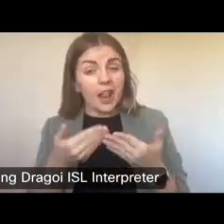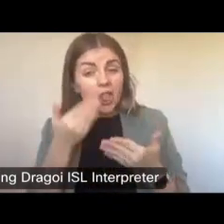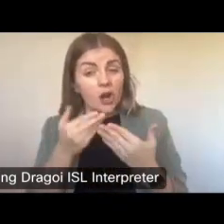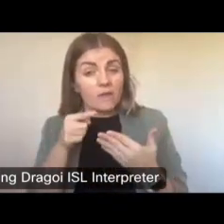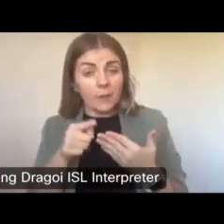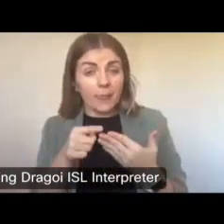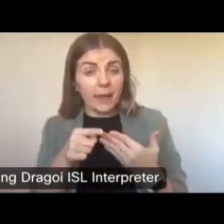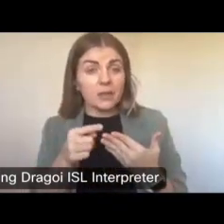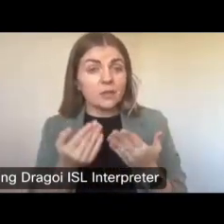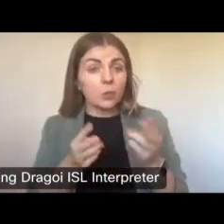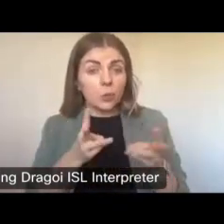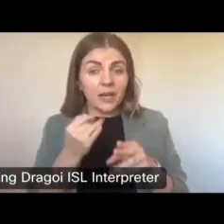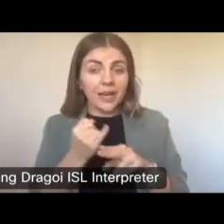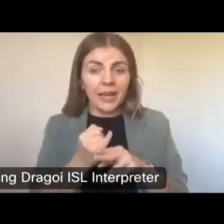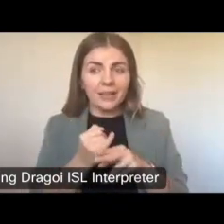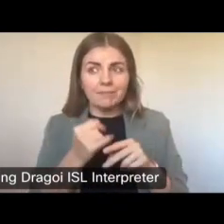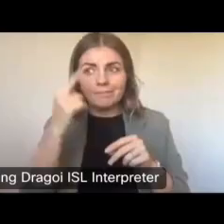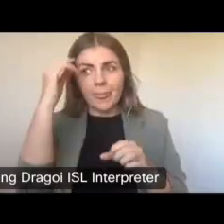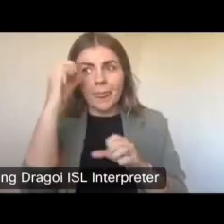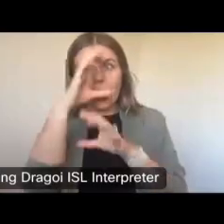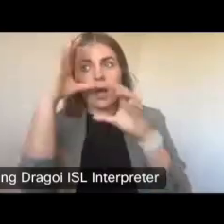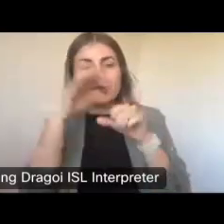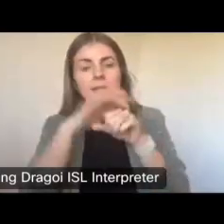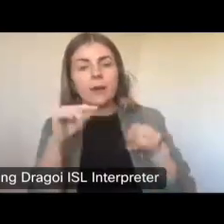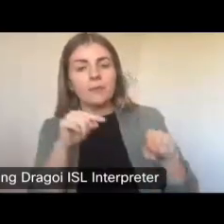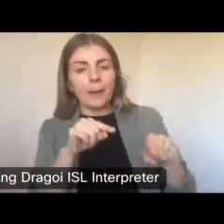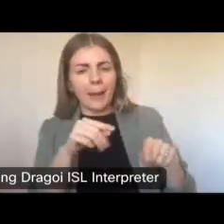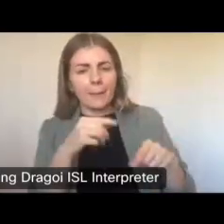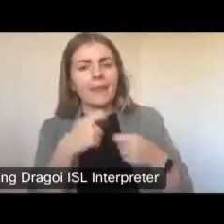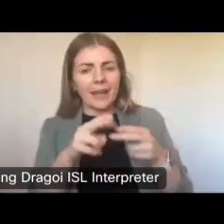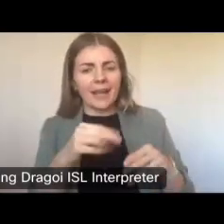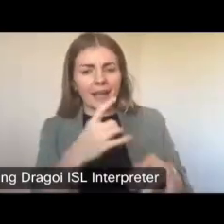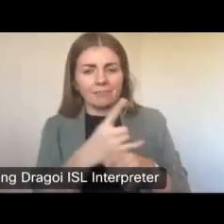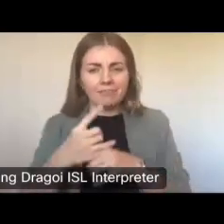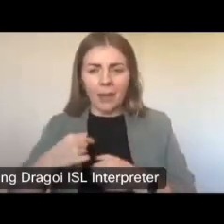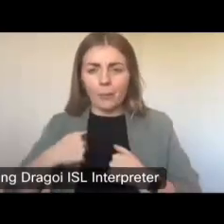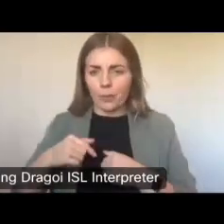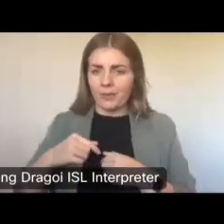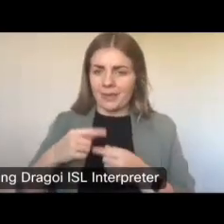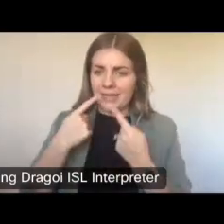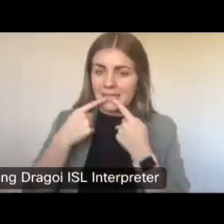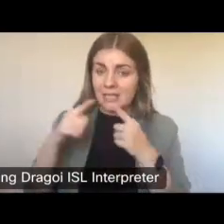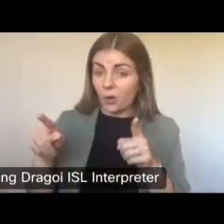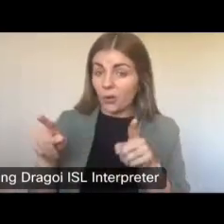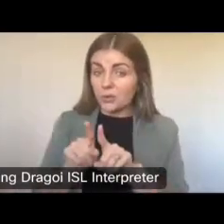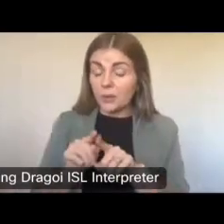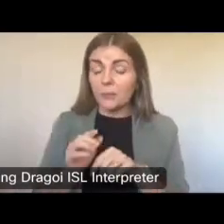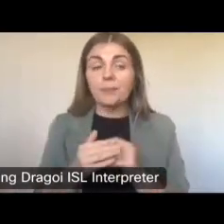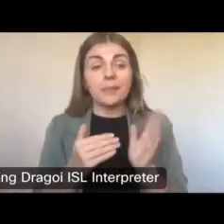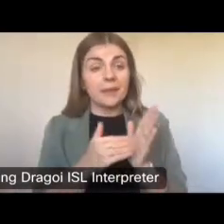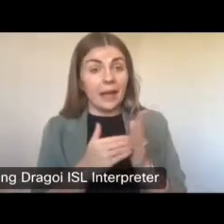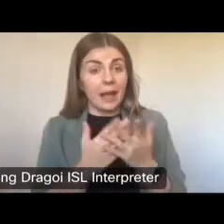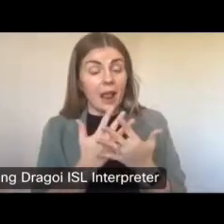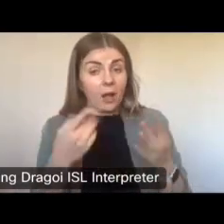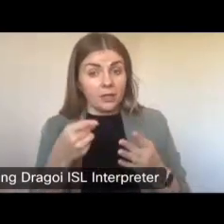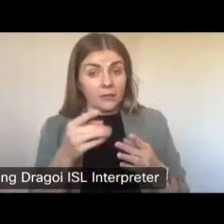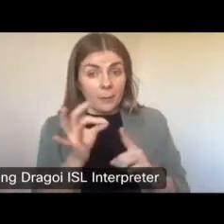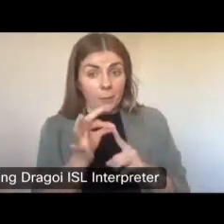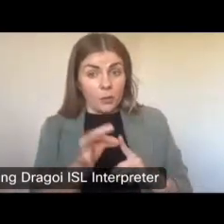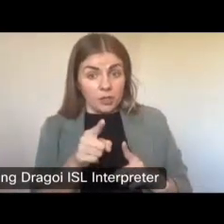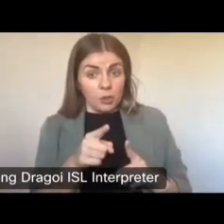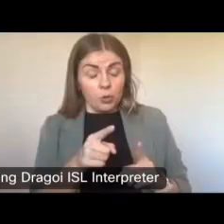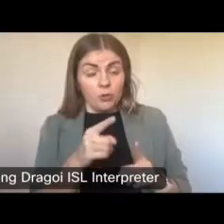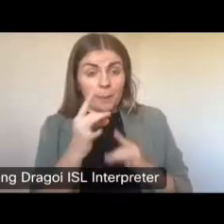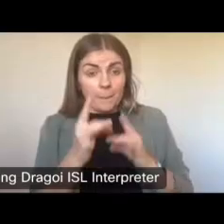the concept of blame, which actually helps you in disclosure, if that makes sense. Yeah, no, certainly a lot of the points resonate, and I mean, you sound